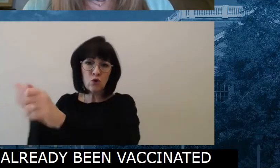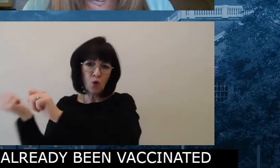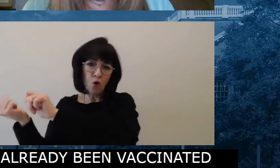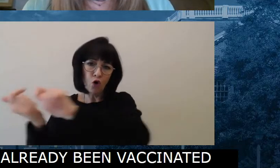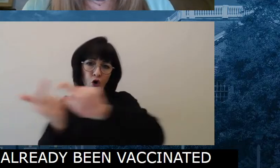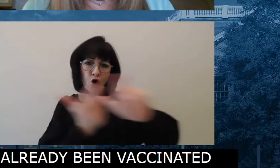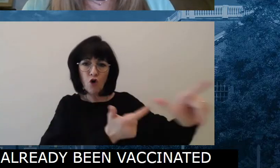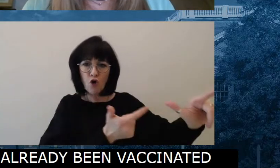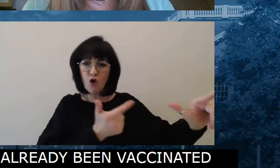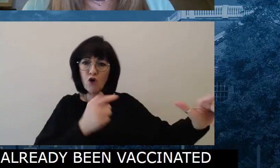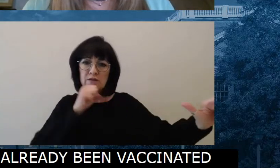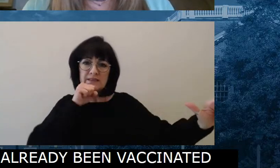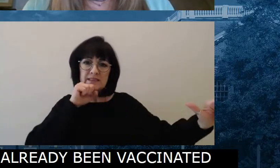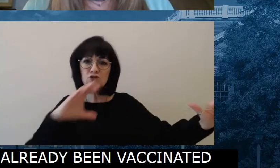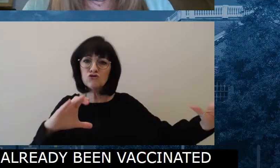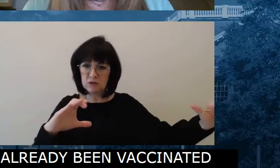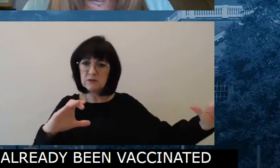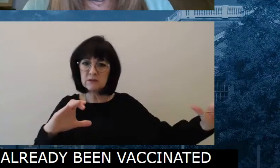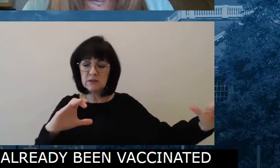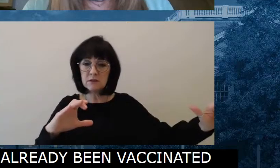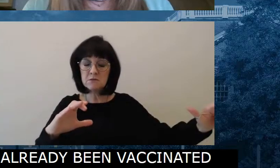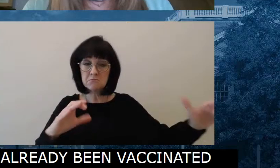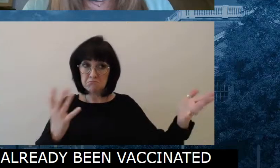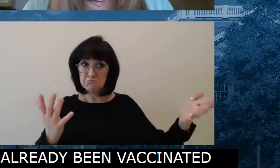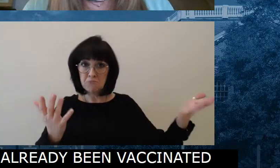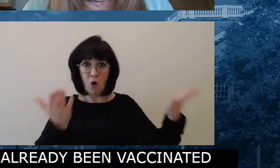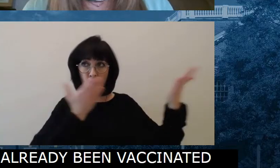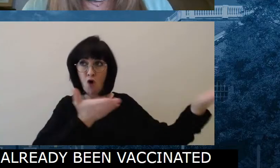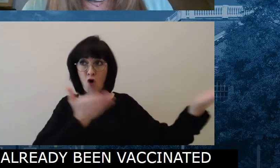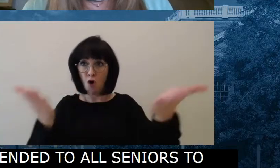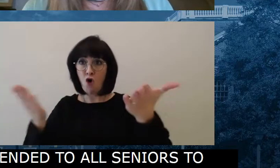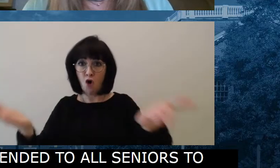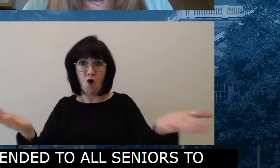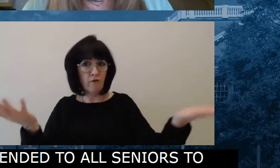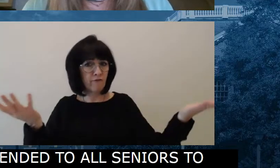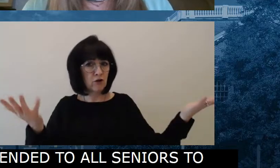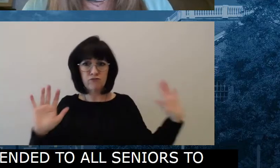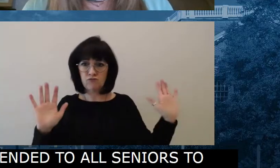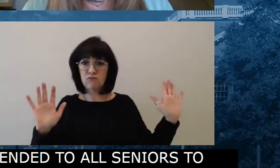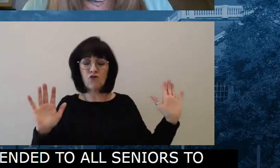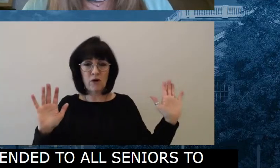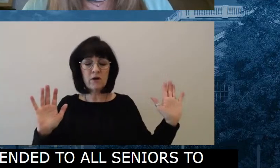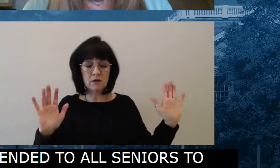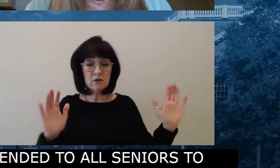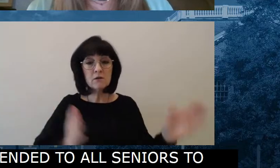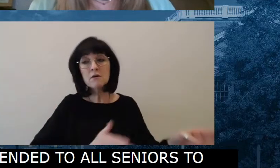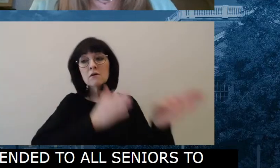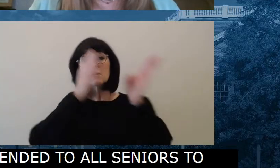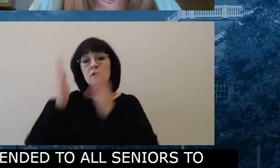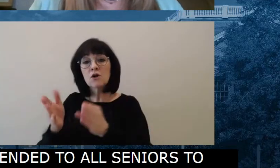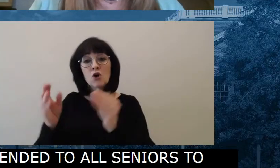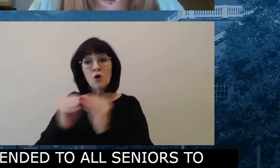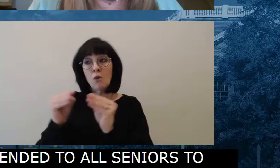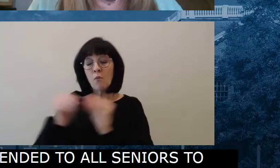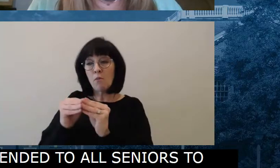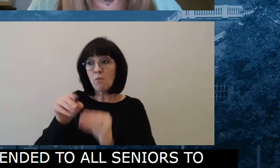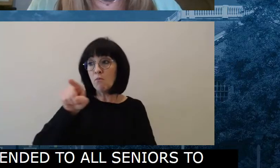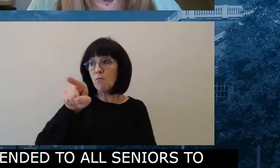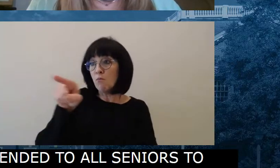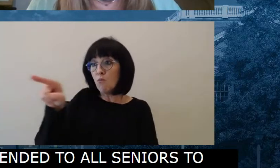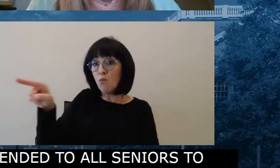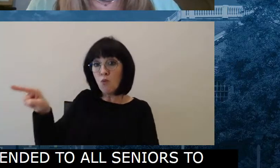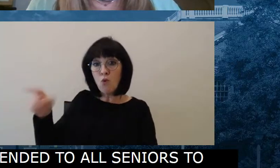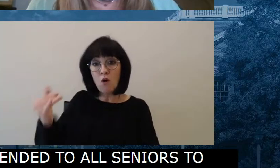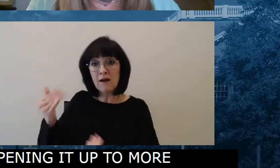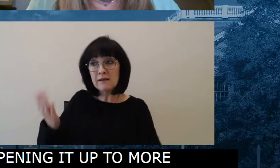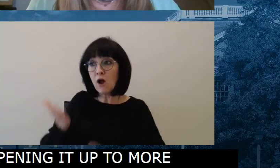vaccine. Now that we're opening it up to more populations, how does the state ensure that maybe some of those seniors who still have